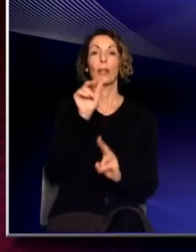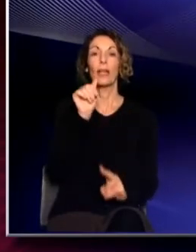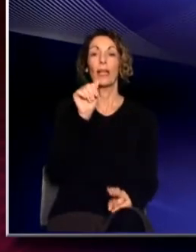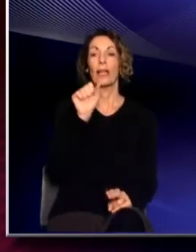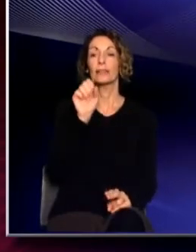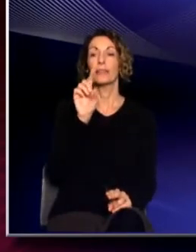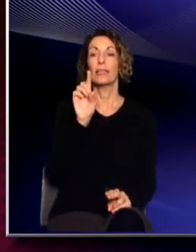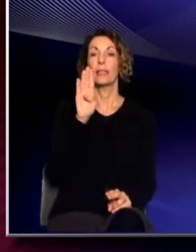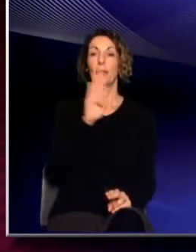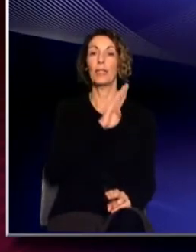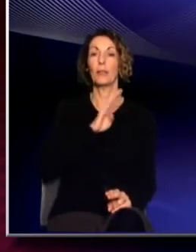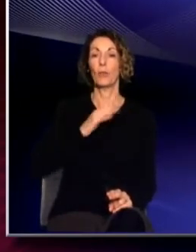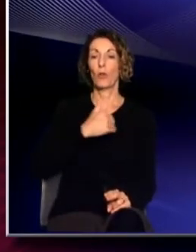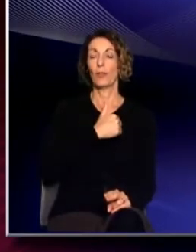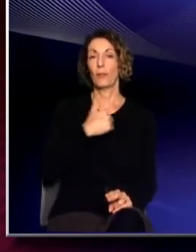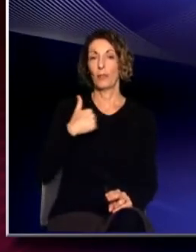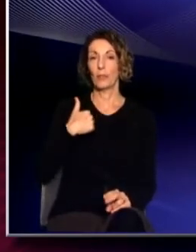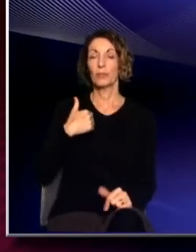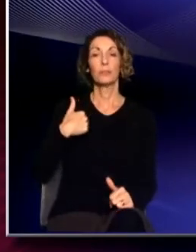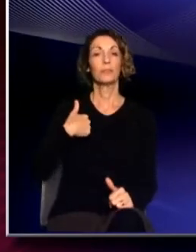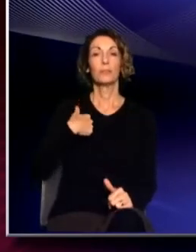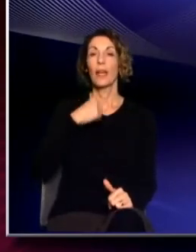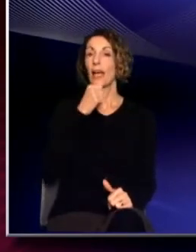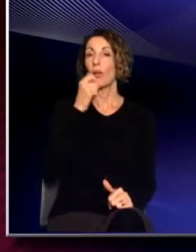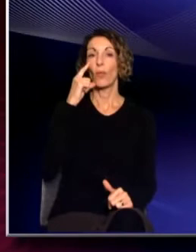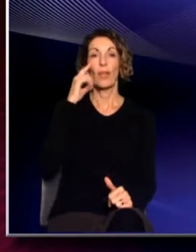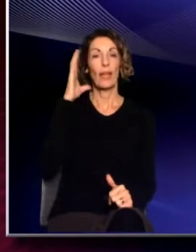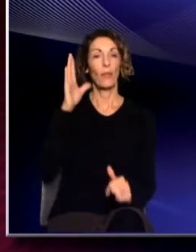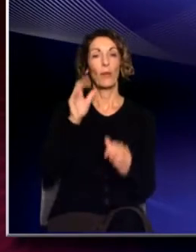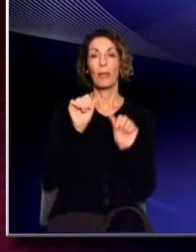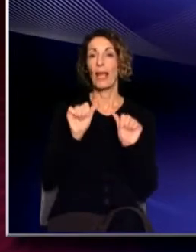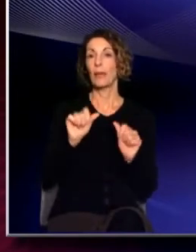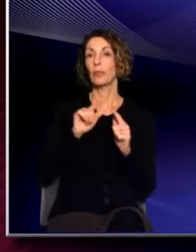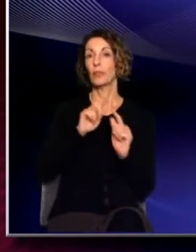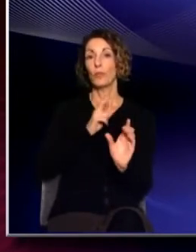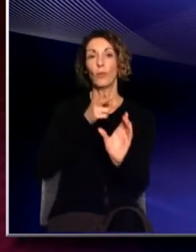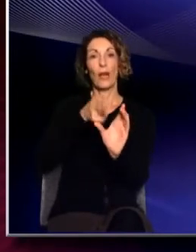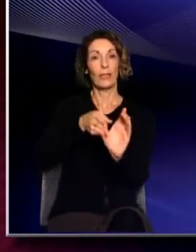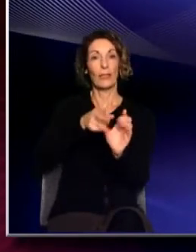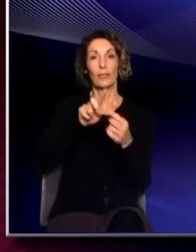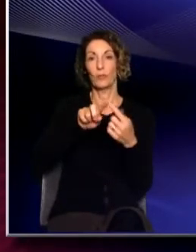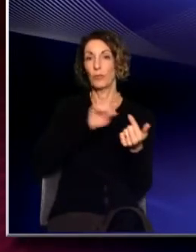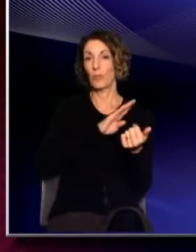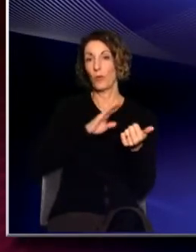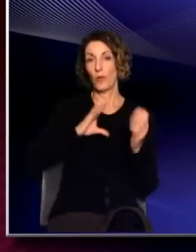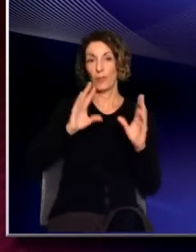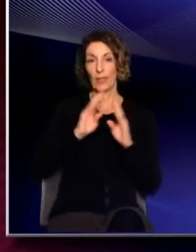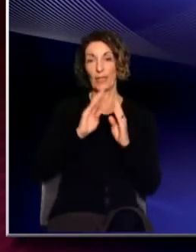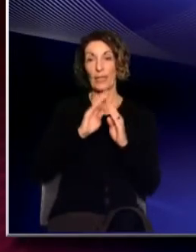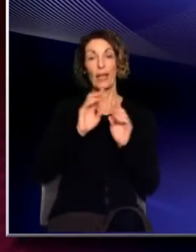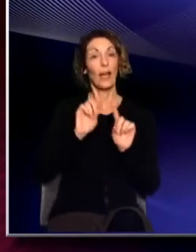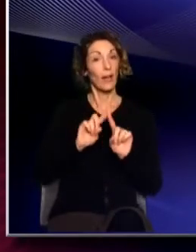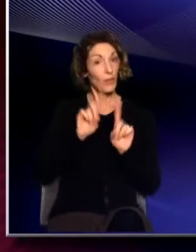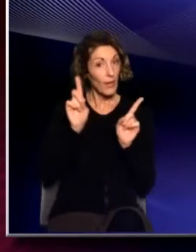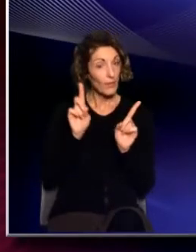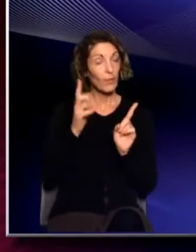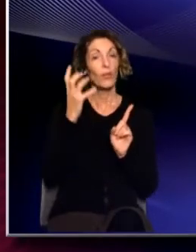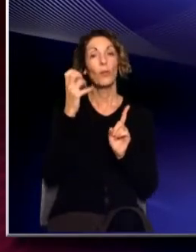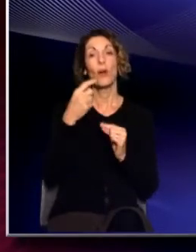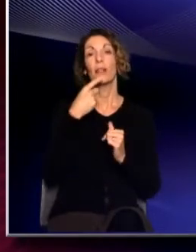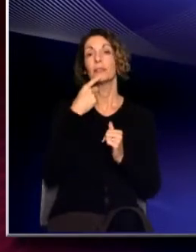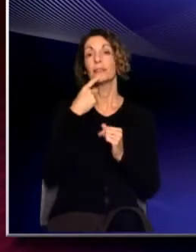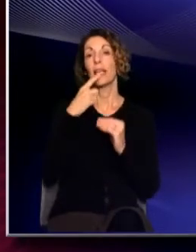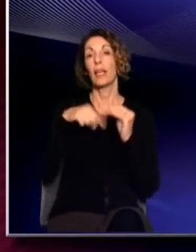ASDB board members, I don't think I will be able to attend the board meeting. However, I want to say about